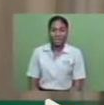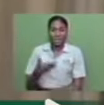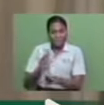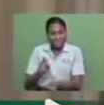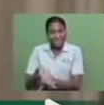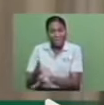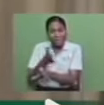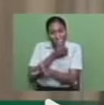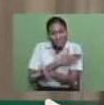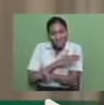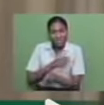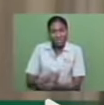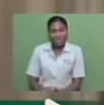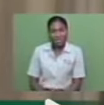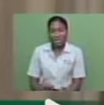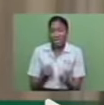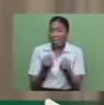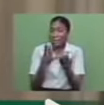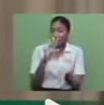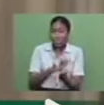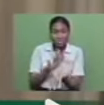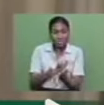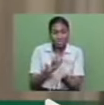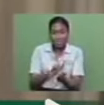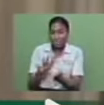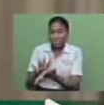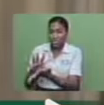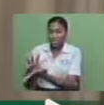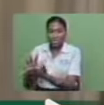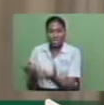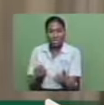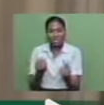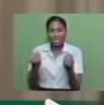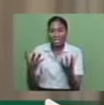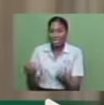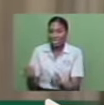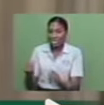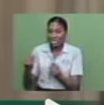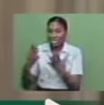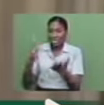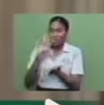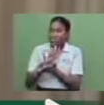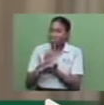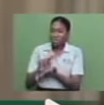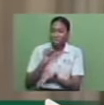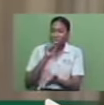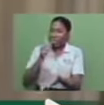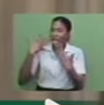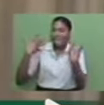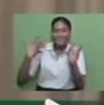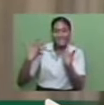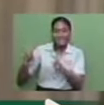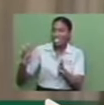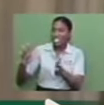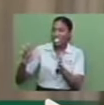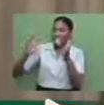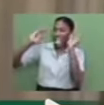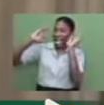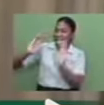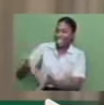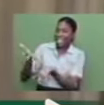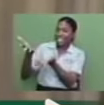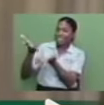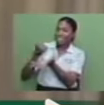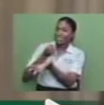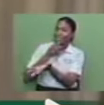boys, the Parvati girls, 2 abandoned half or 3/4 complete schools. And you know